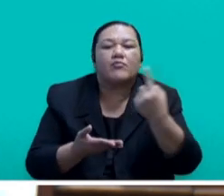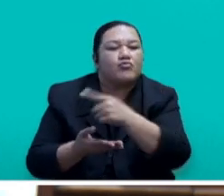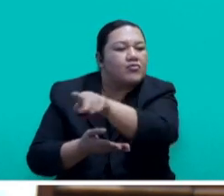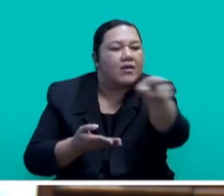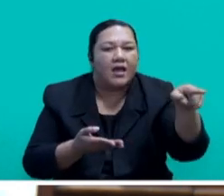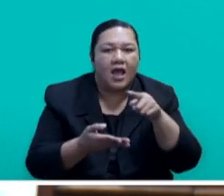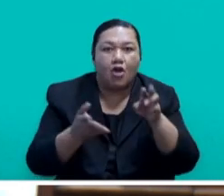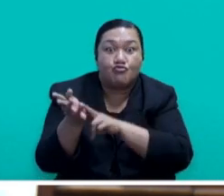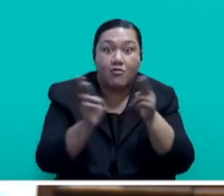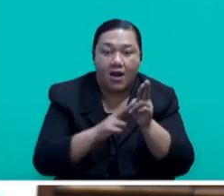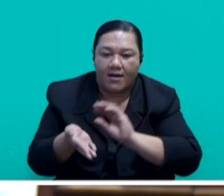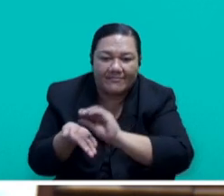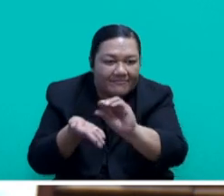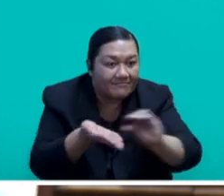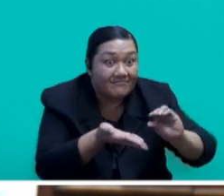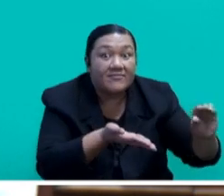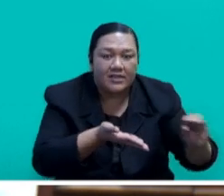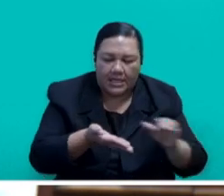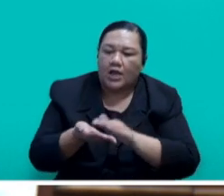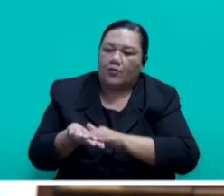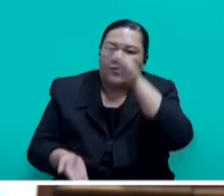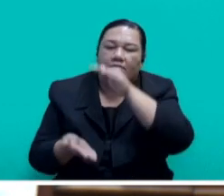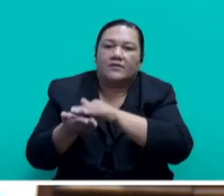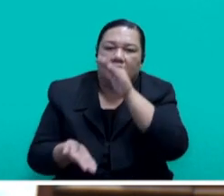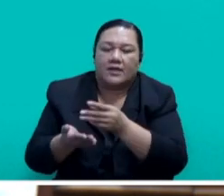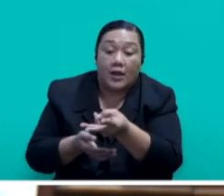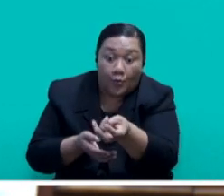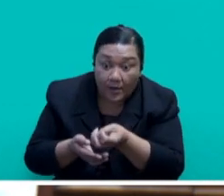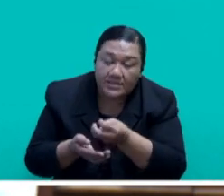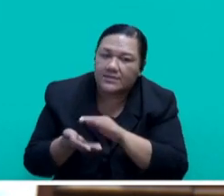Scheme allocation has also been increased by $1 million.